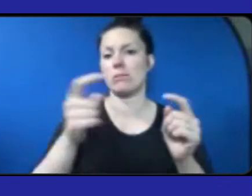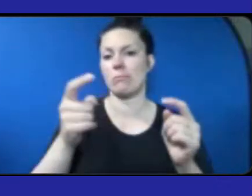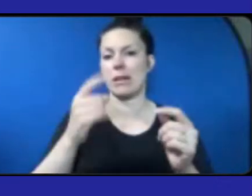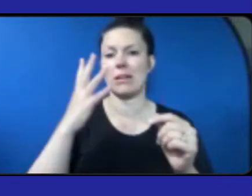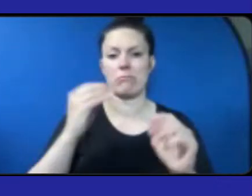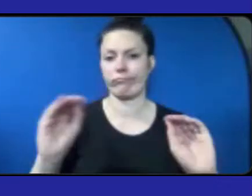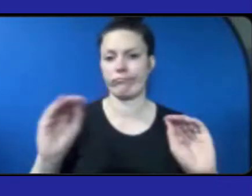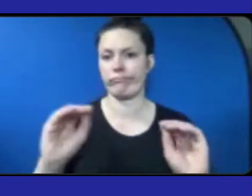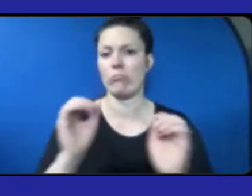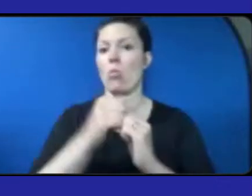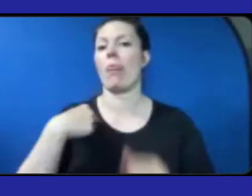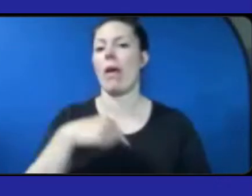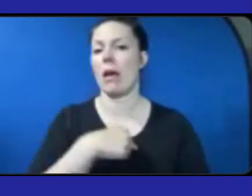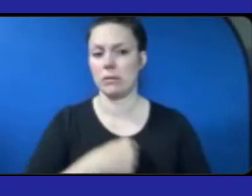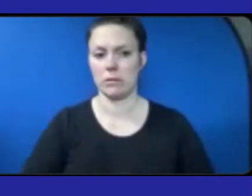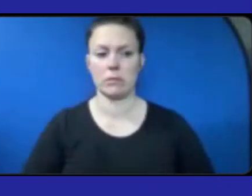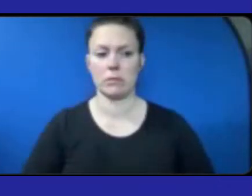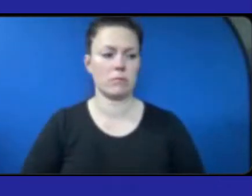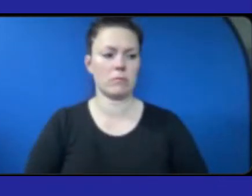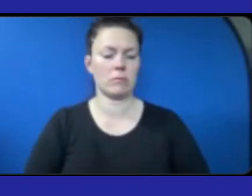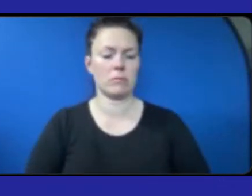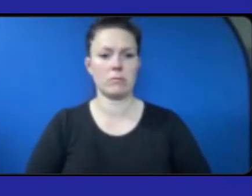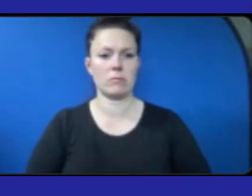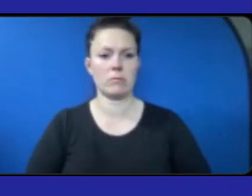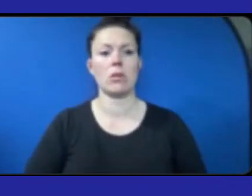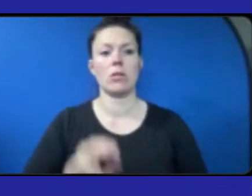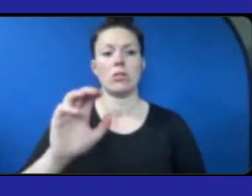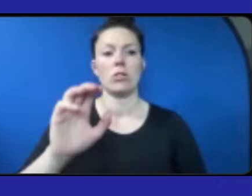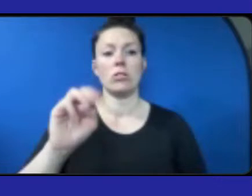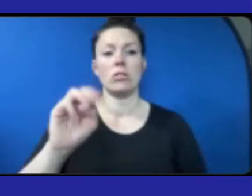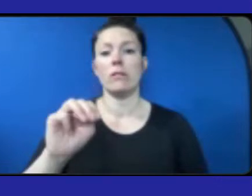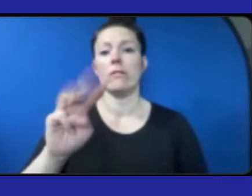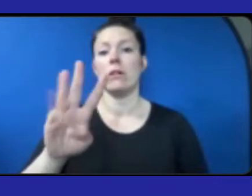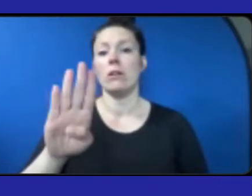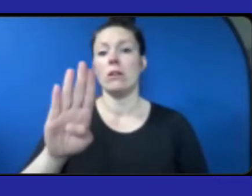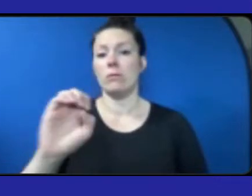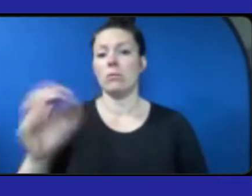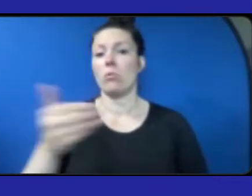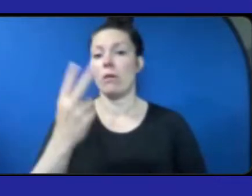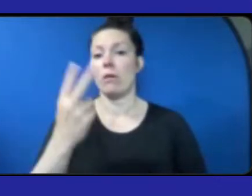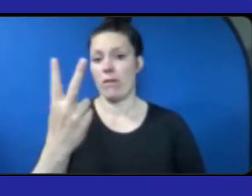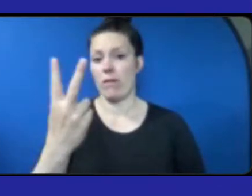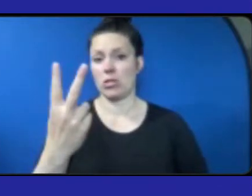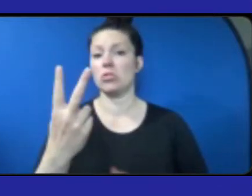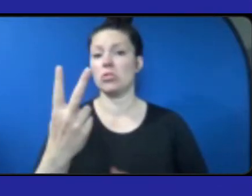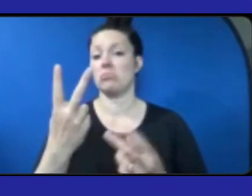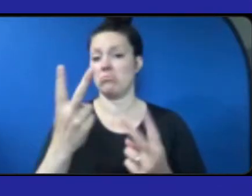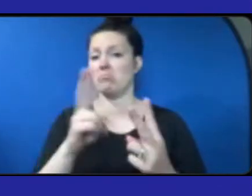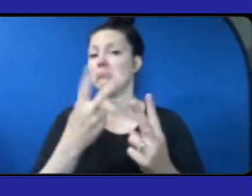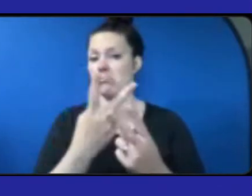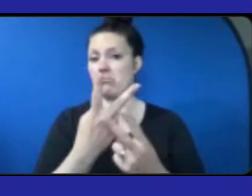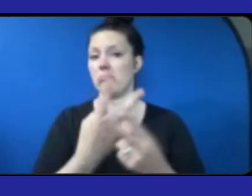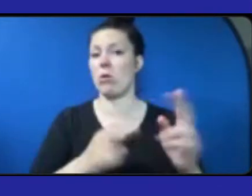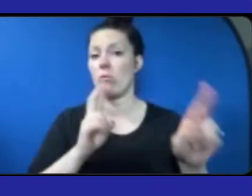us. So for MWBEs, we invited 2 and both responded. We invited